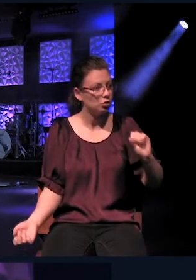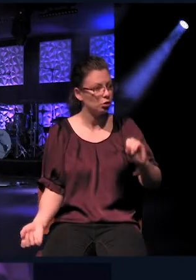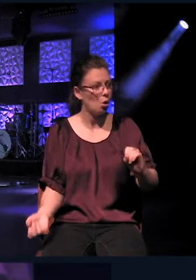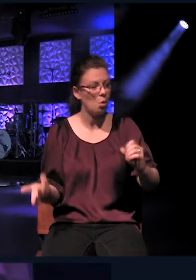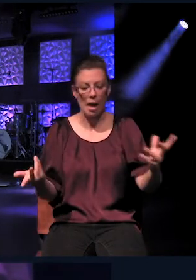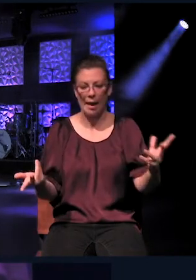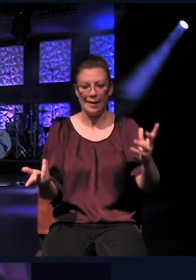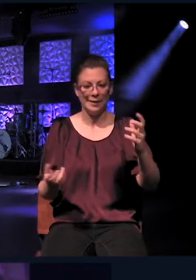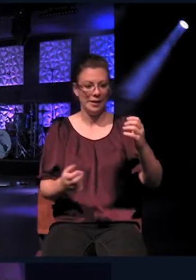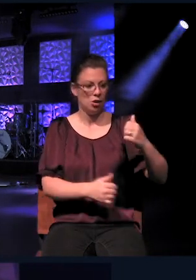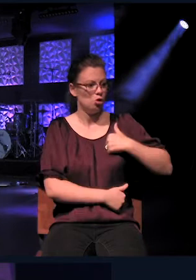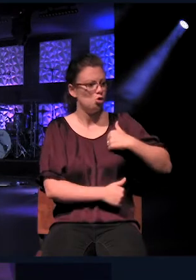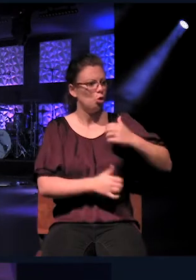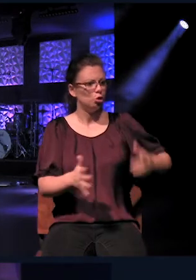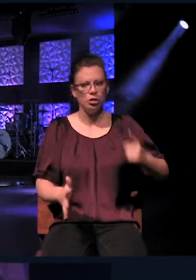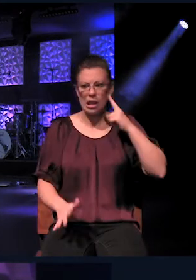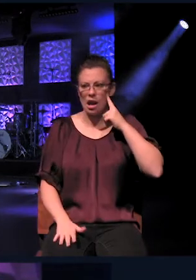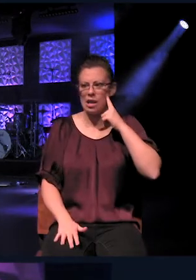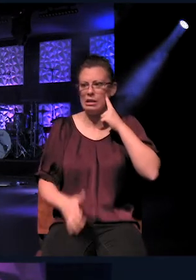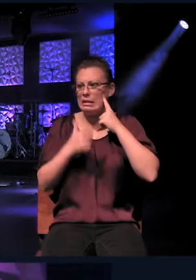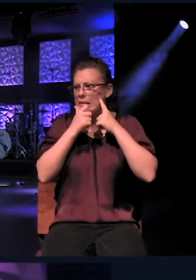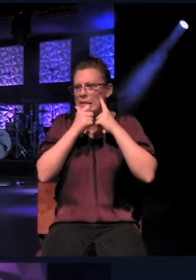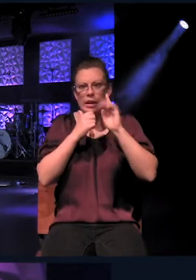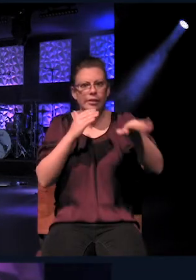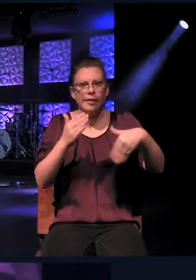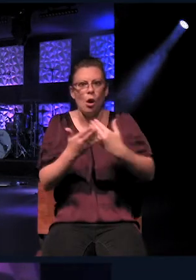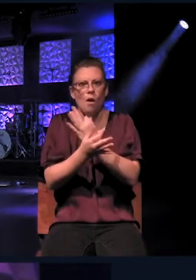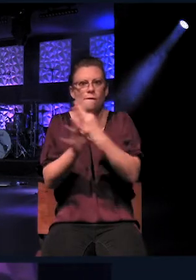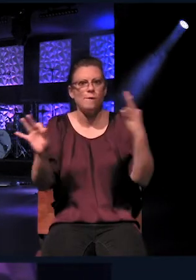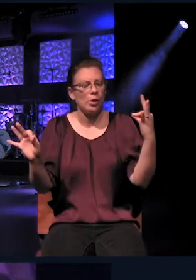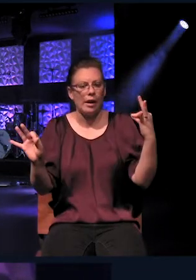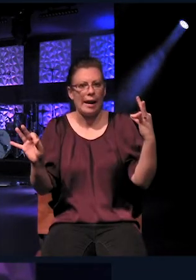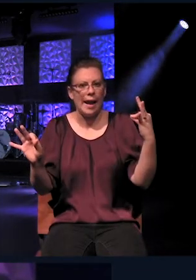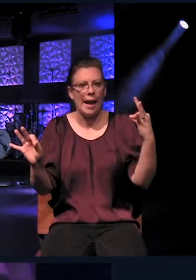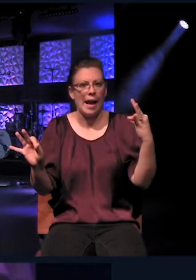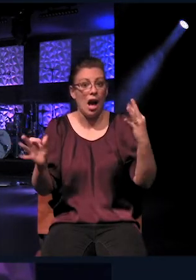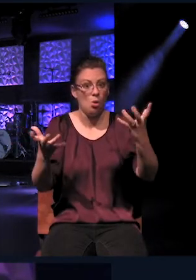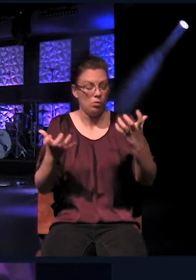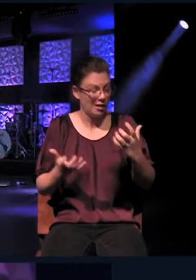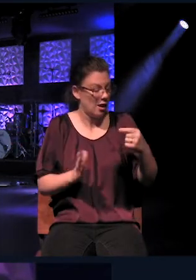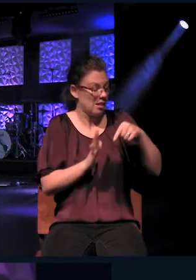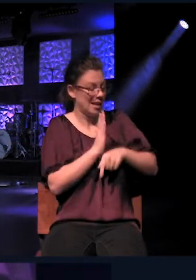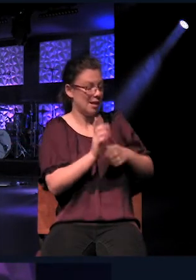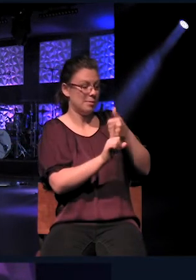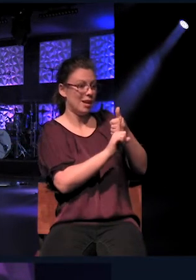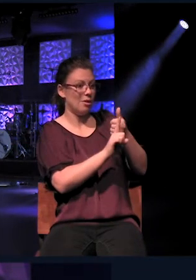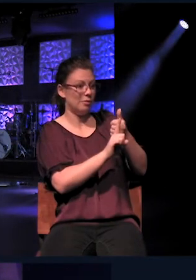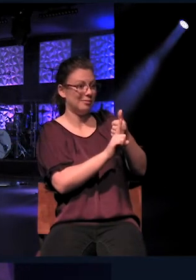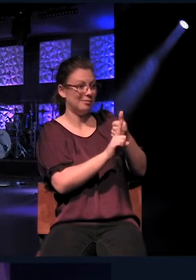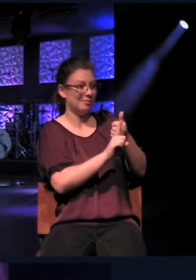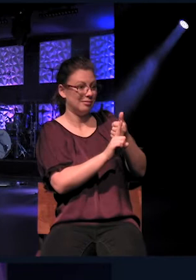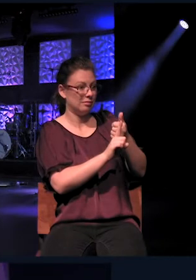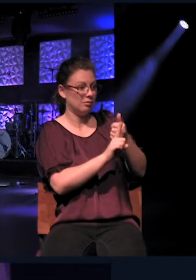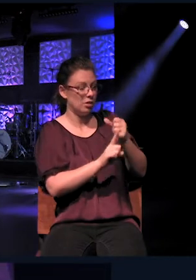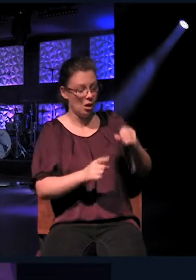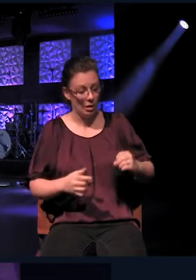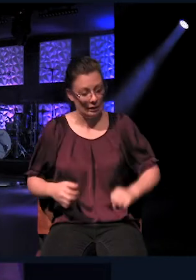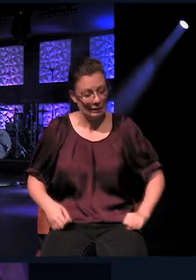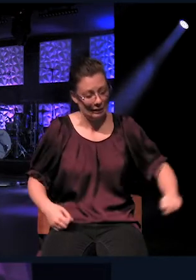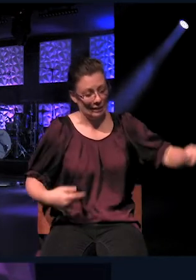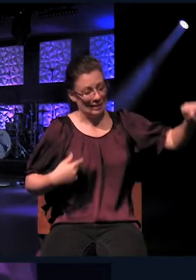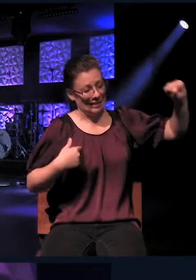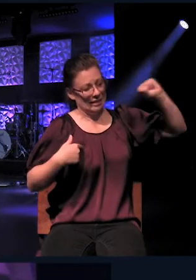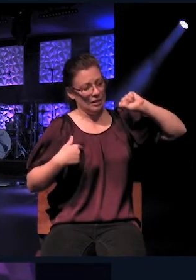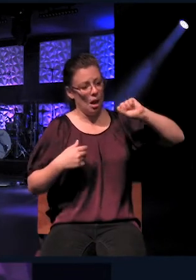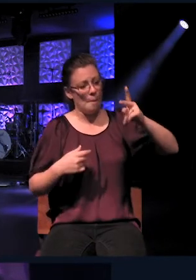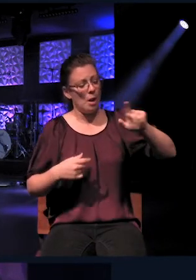himself. But Paul shouted to him, stop, don't kill yourself, we're all here. The jailer called for lights and